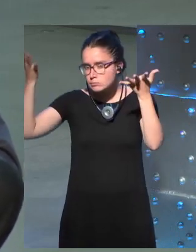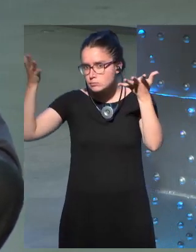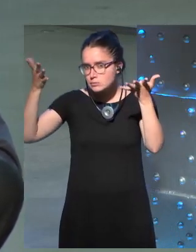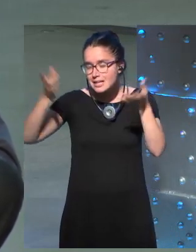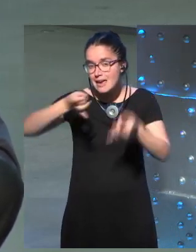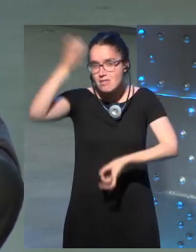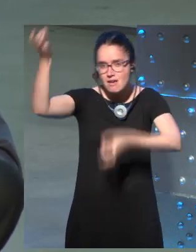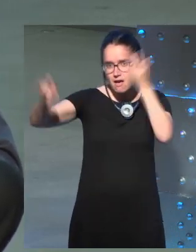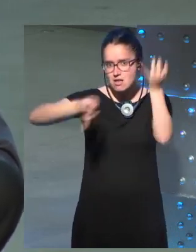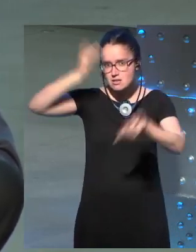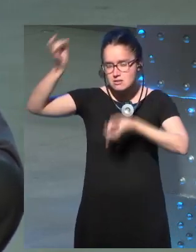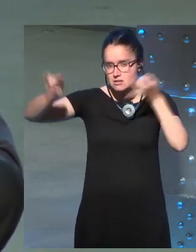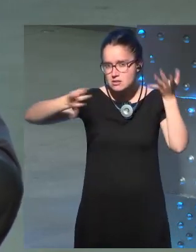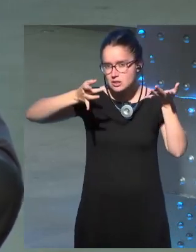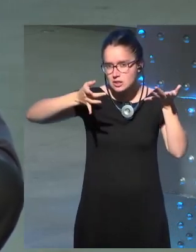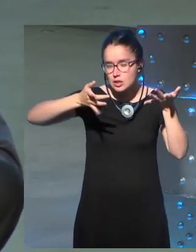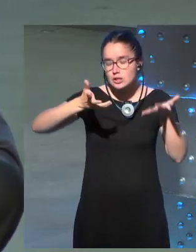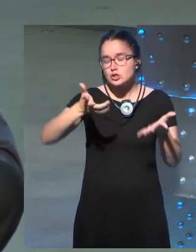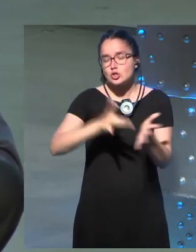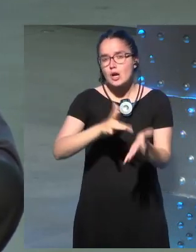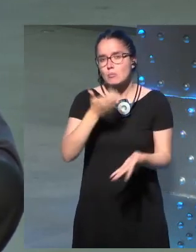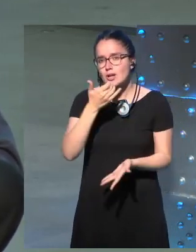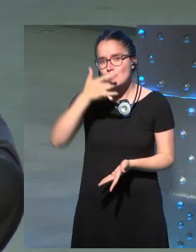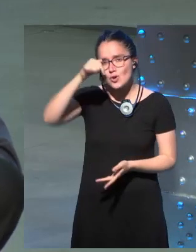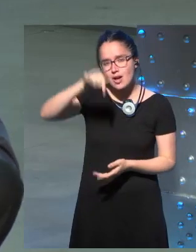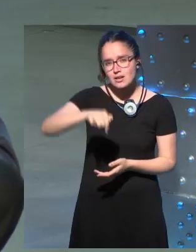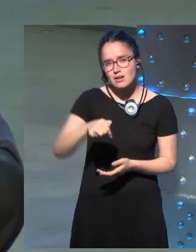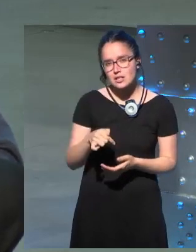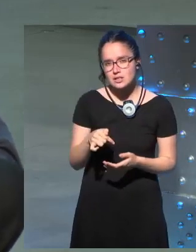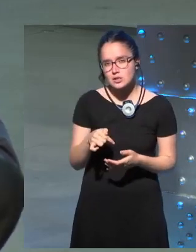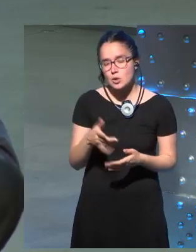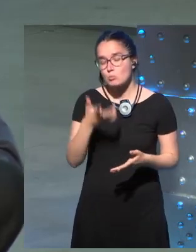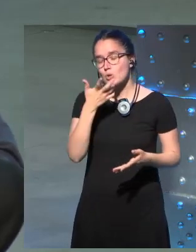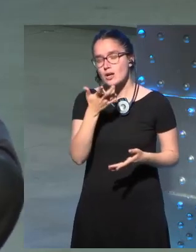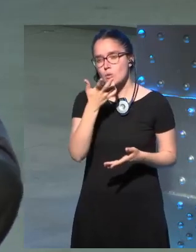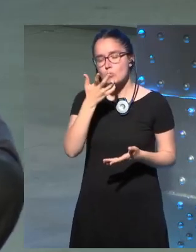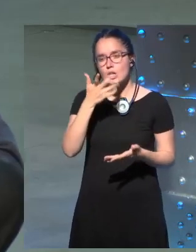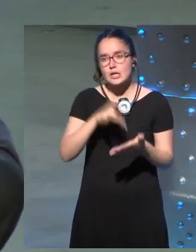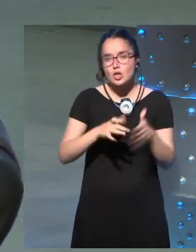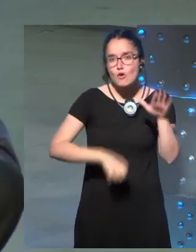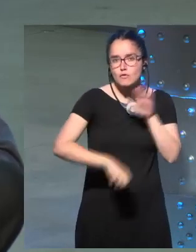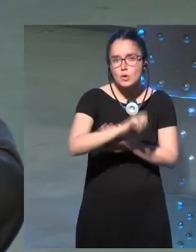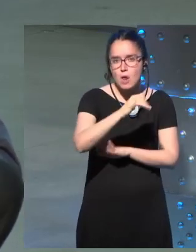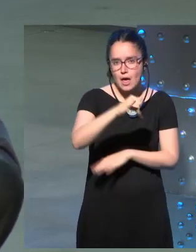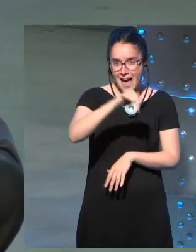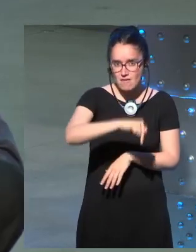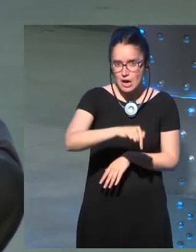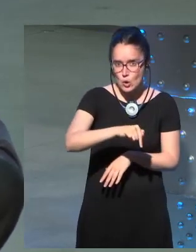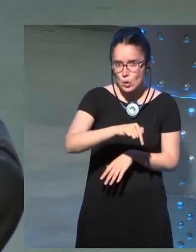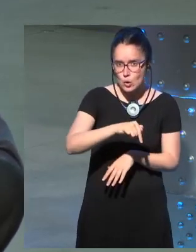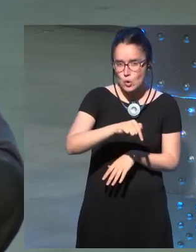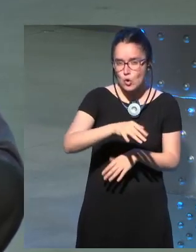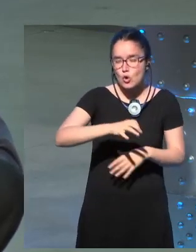ideas, and we have up here and football is down here as a kind of a dirty,